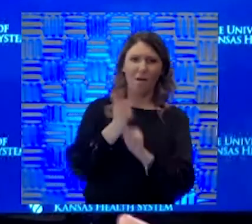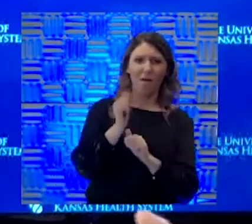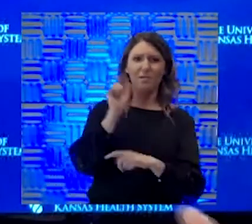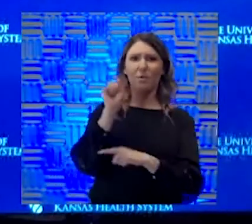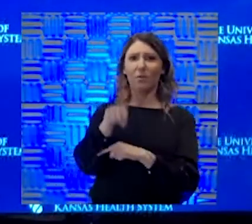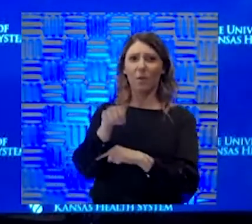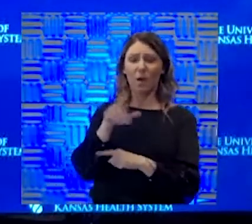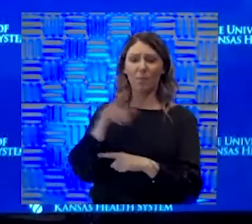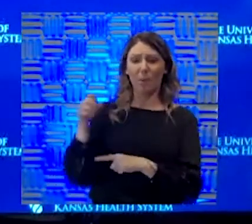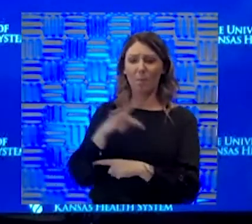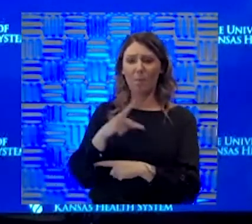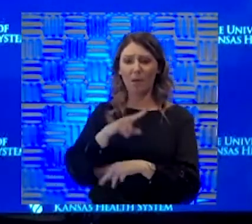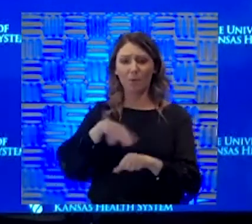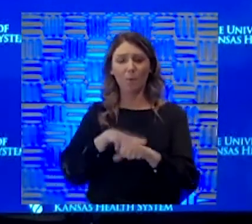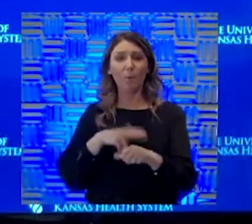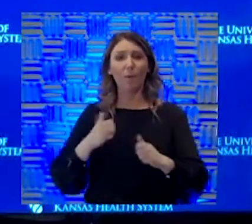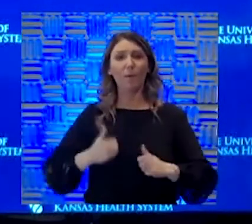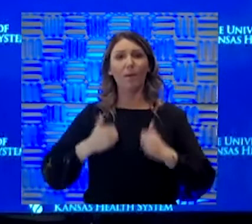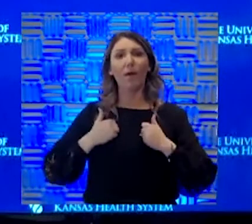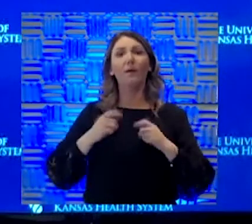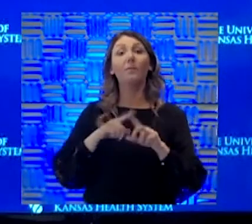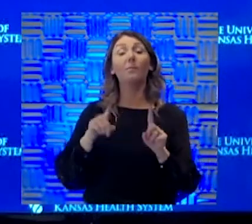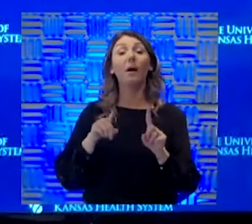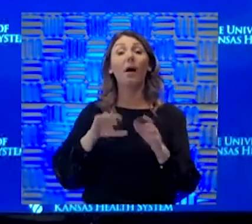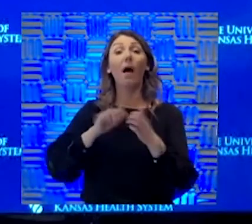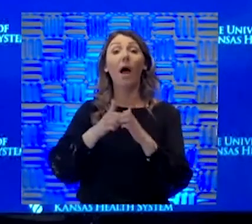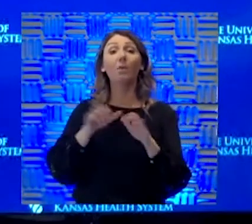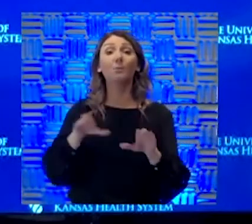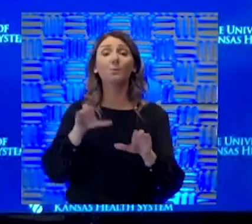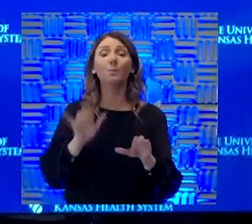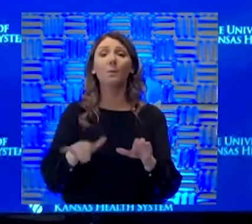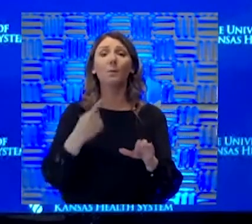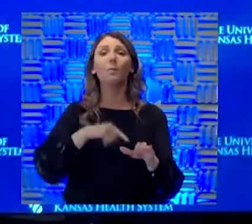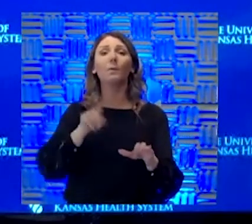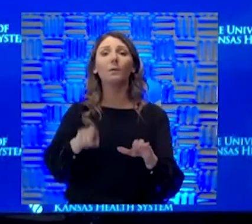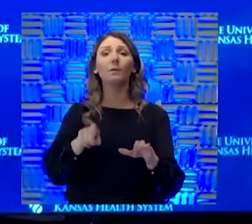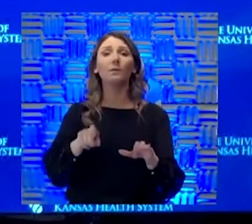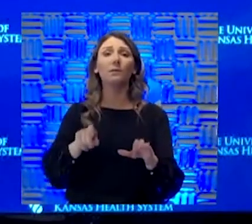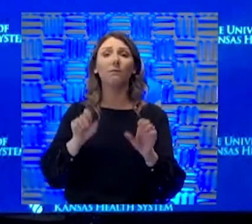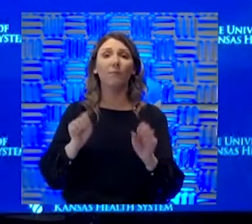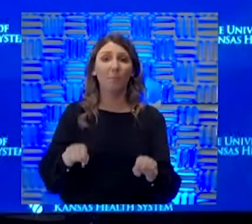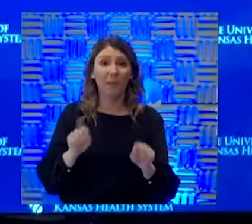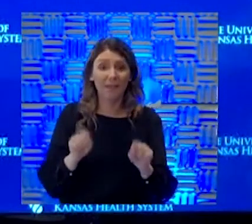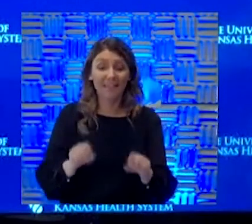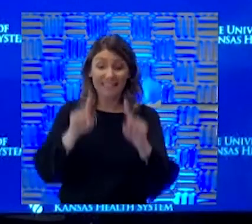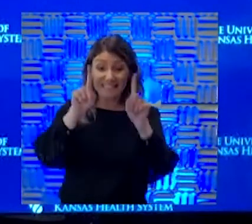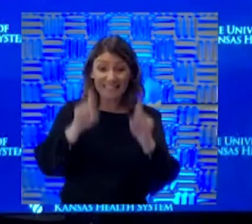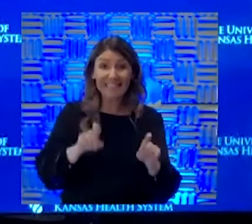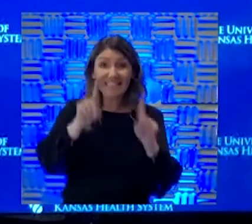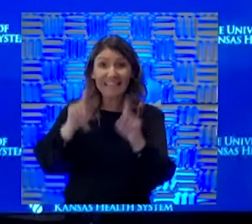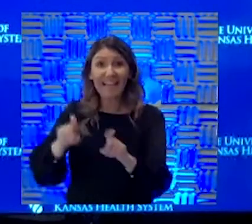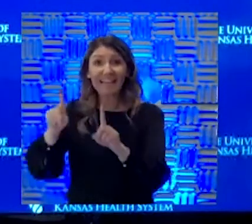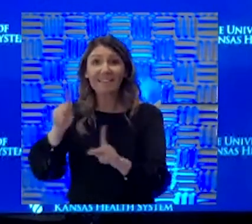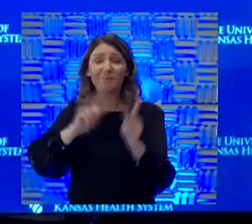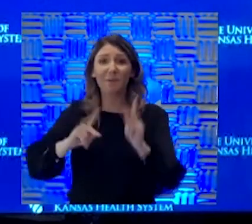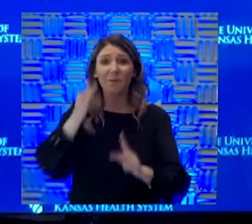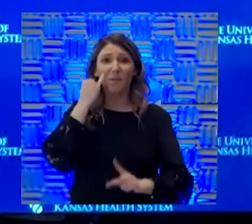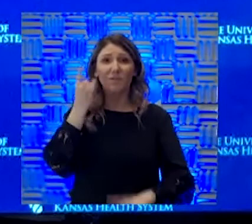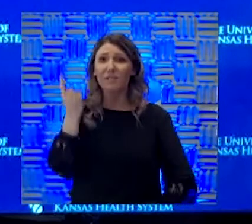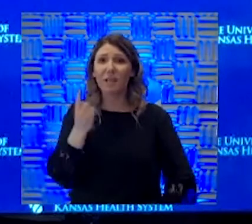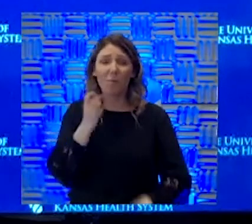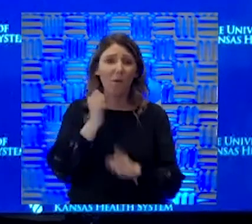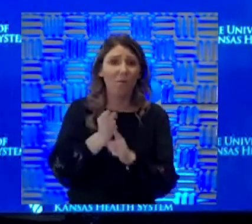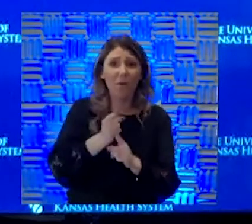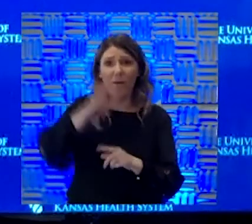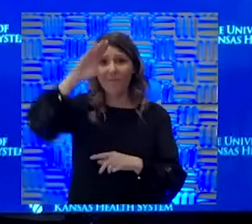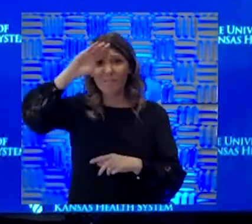can I get back to a more normal life? But in order to do that, we have to have the ability to test folks. So if someone has a fever or someone gets